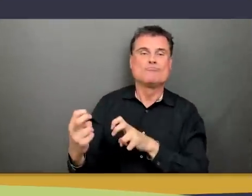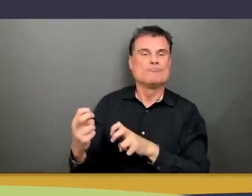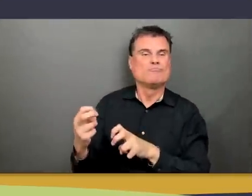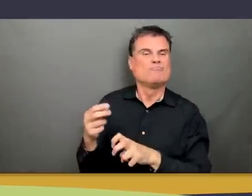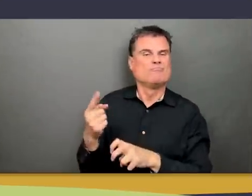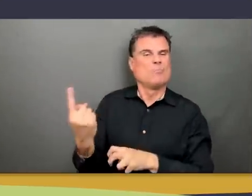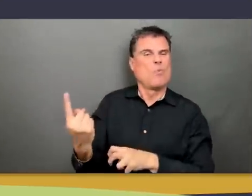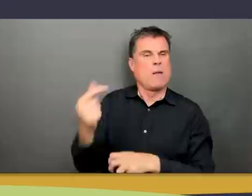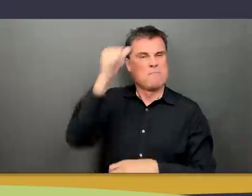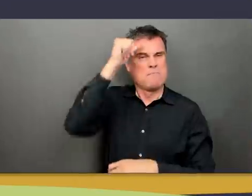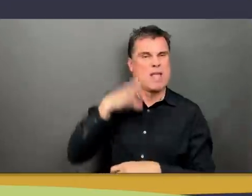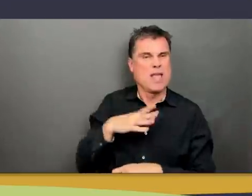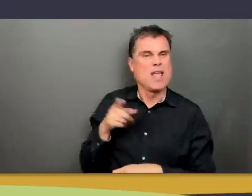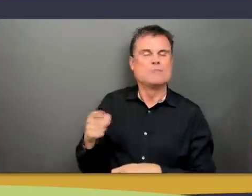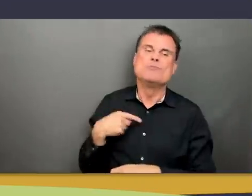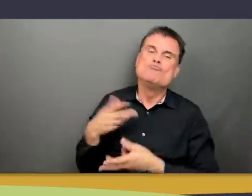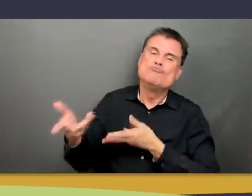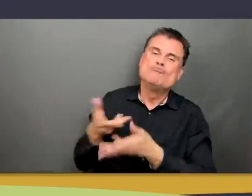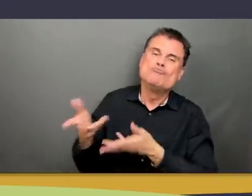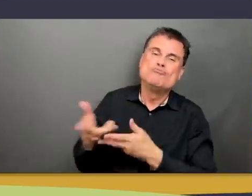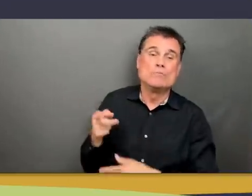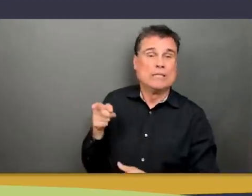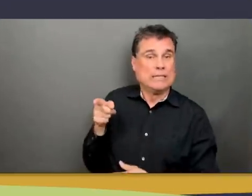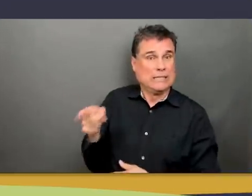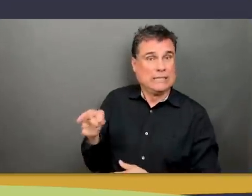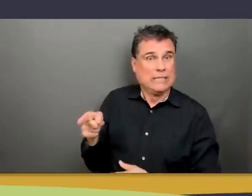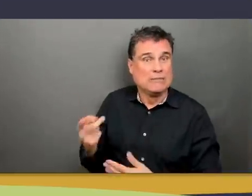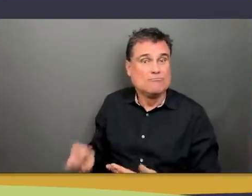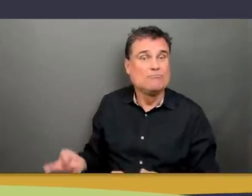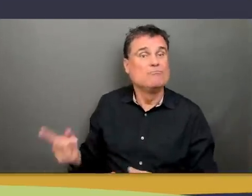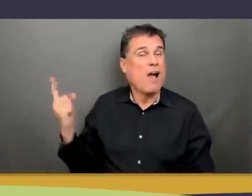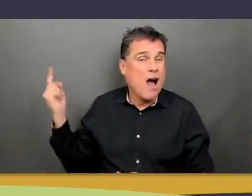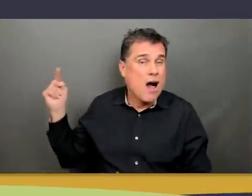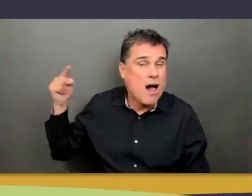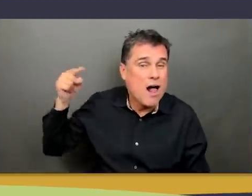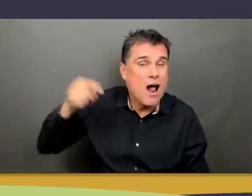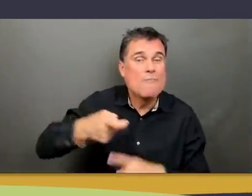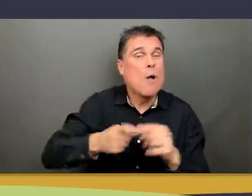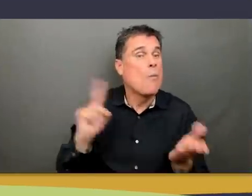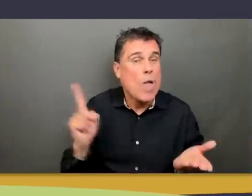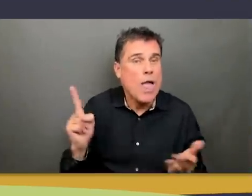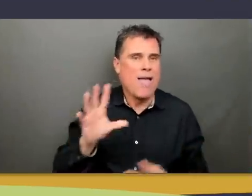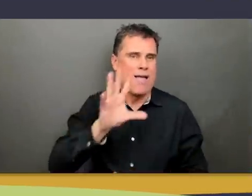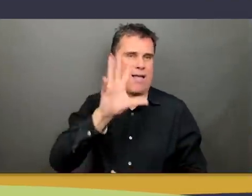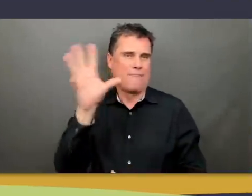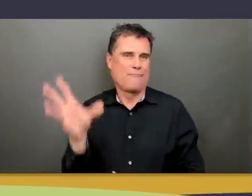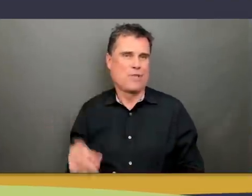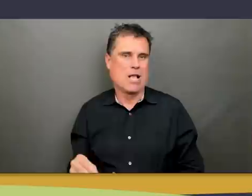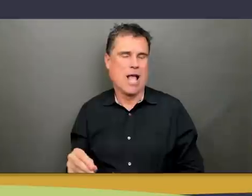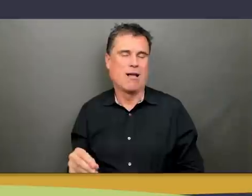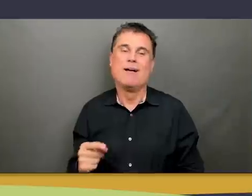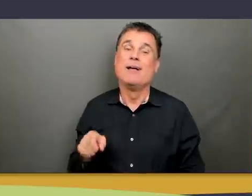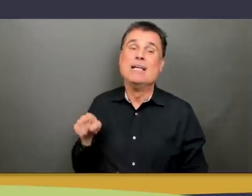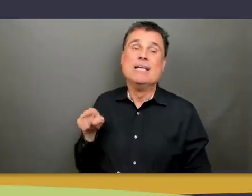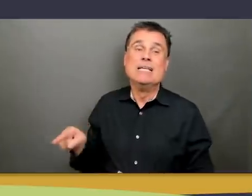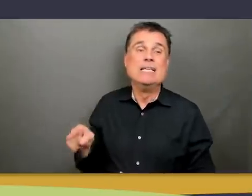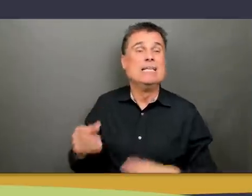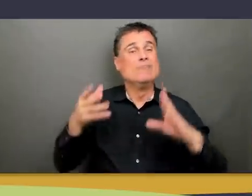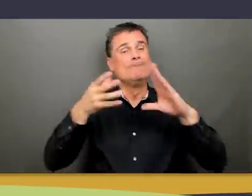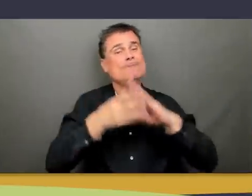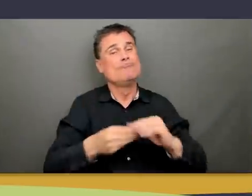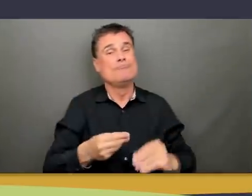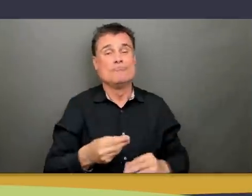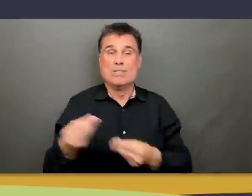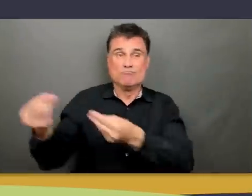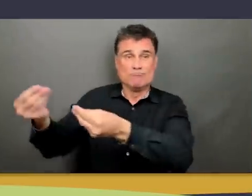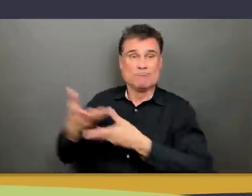he was all the way from Africa, and I was sharing about, like how we're talking right now, about our teachings of how we walk in life. And